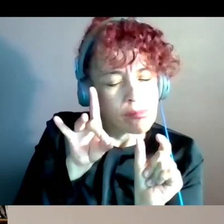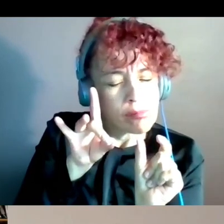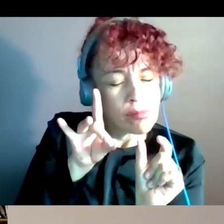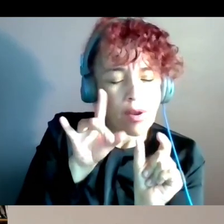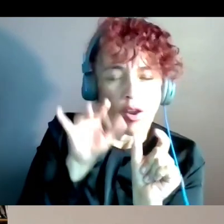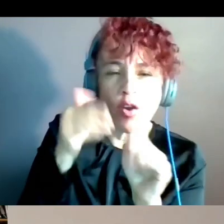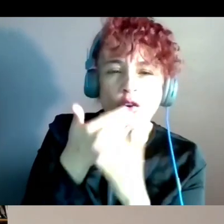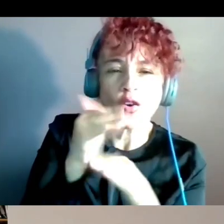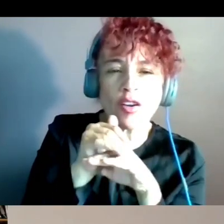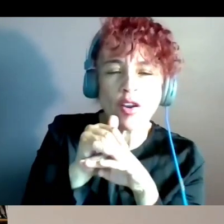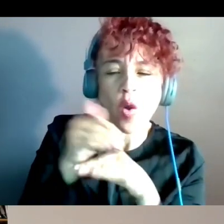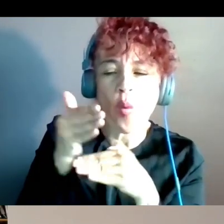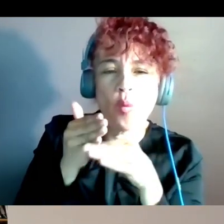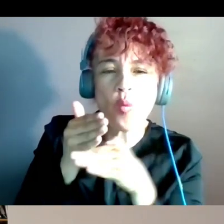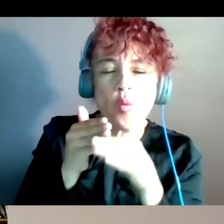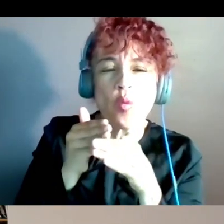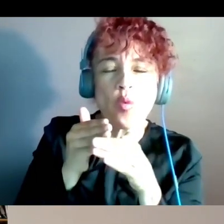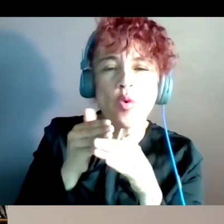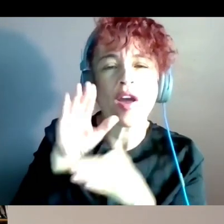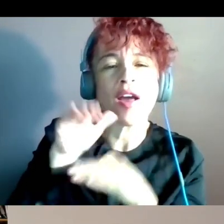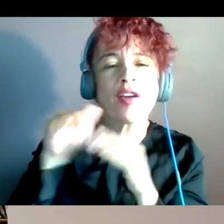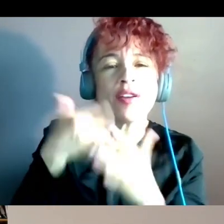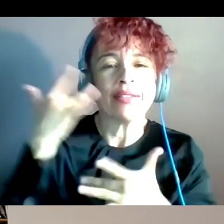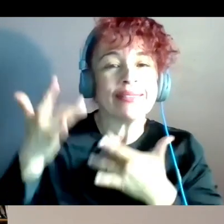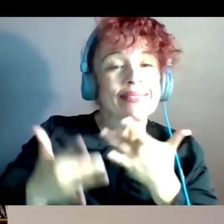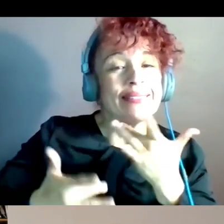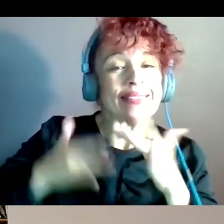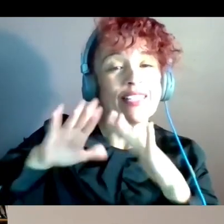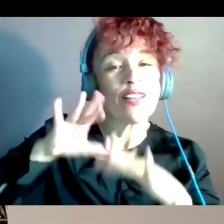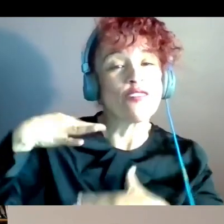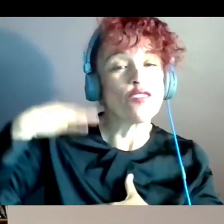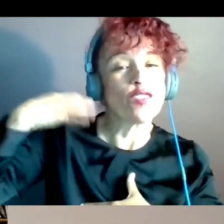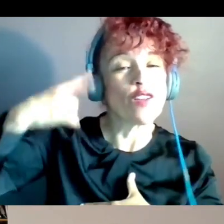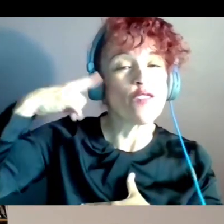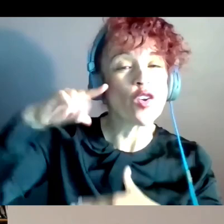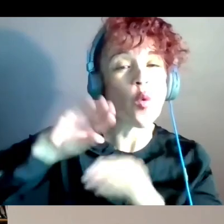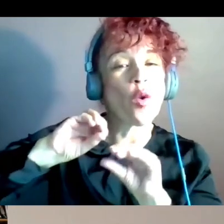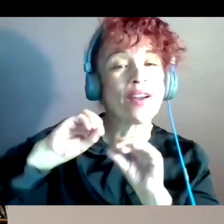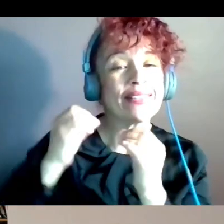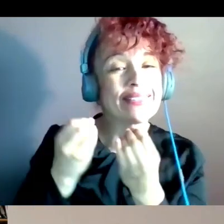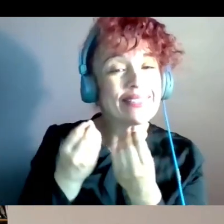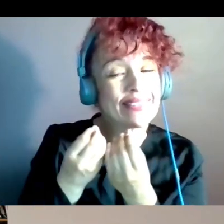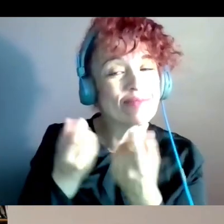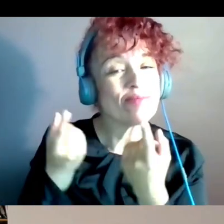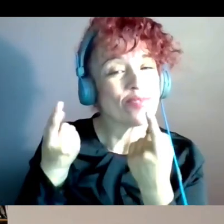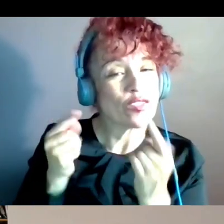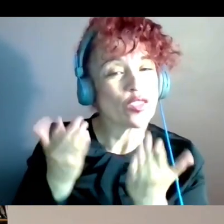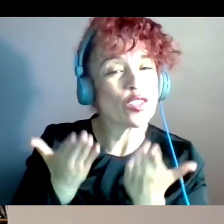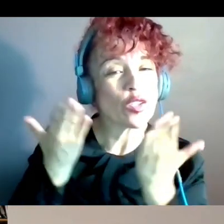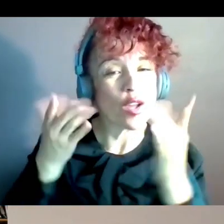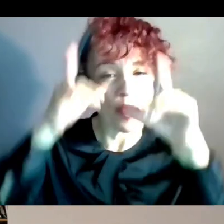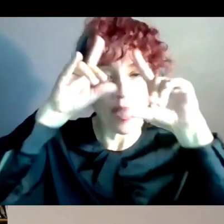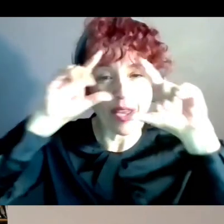England Woodcarvers. His boundless enthusiasm soon found him volunteering for the organization and eventually serving as president